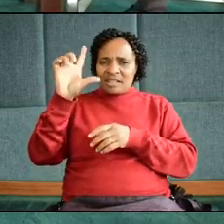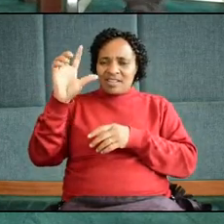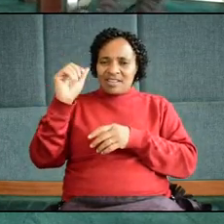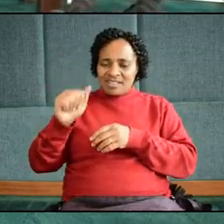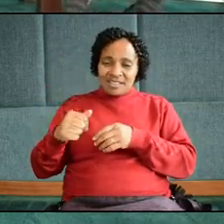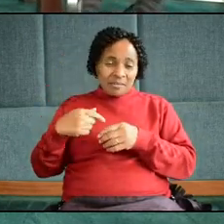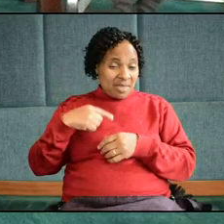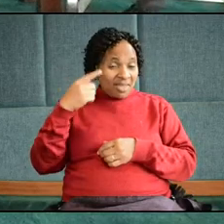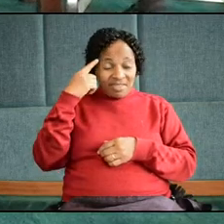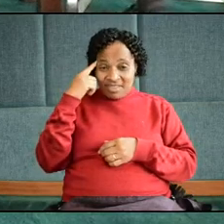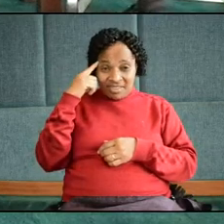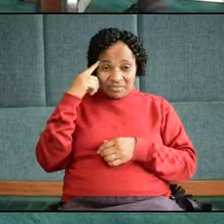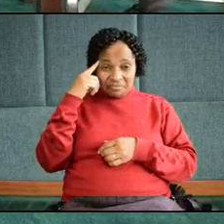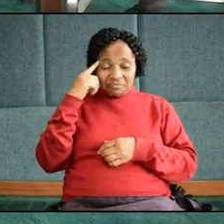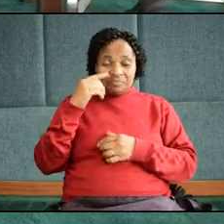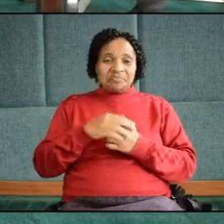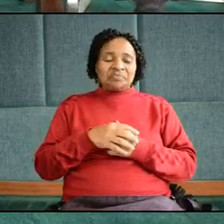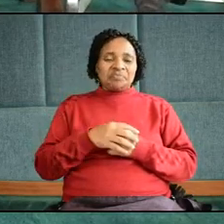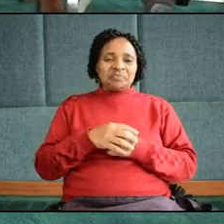Okay, I think that